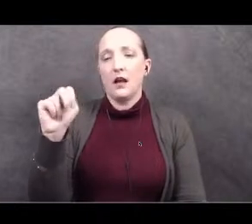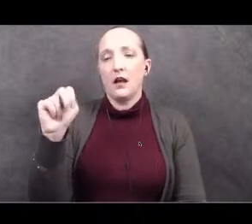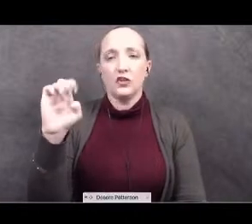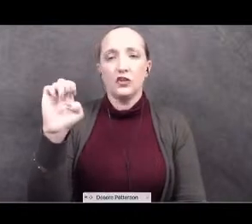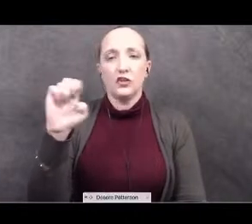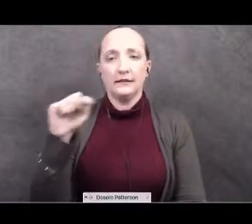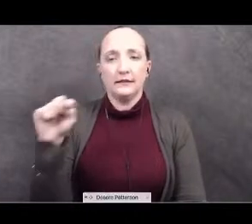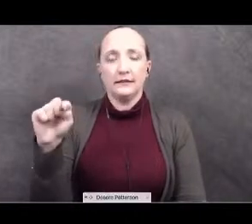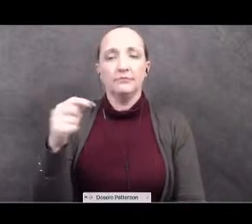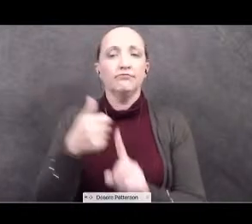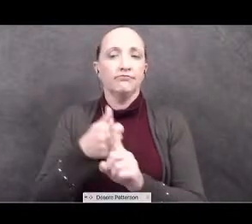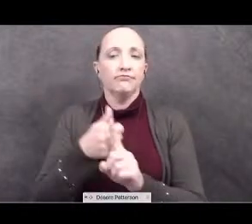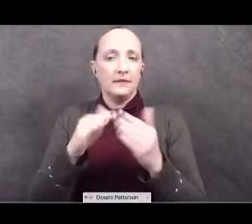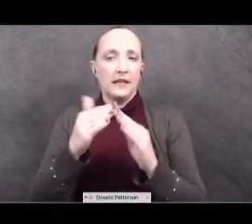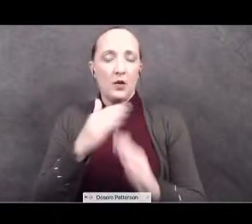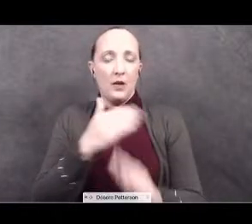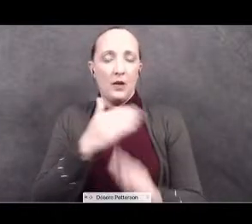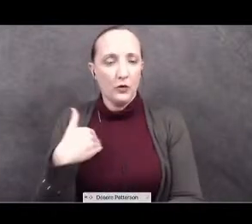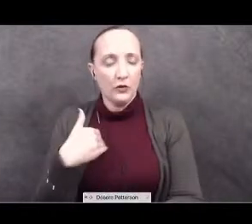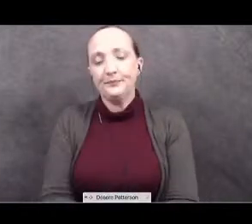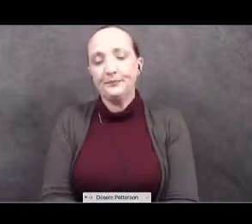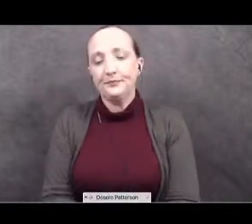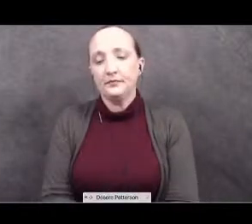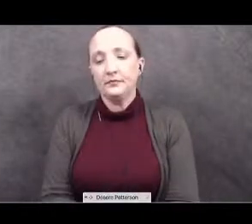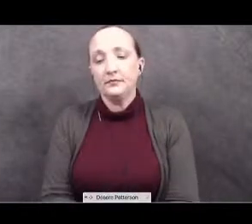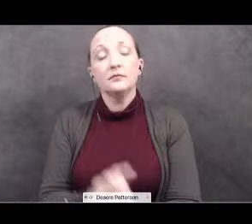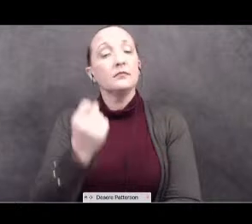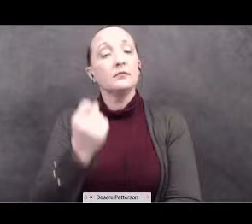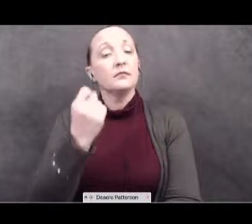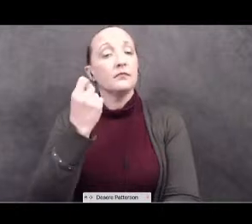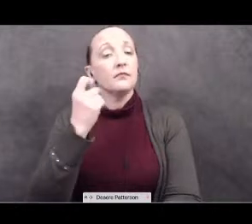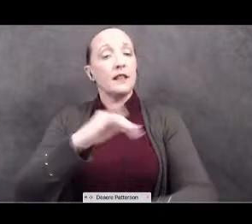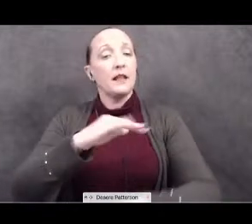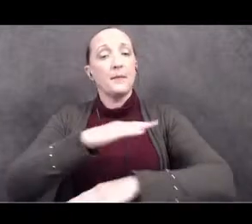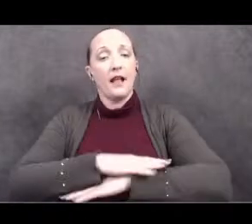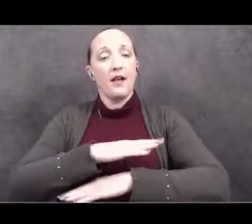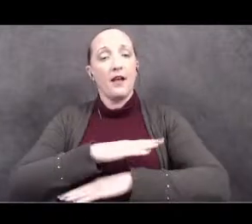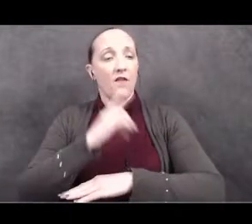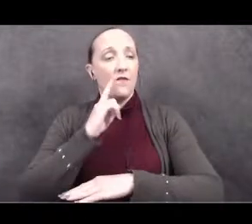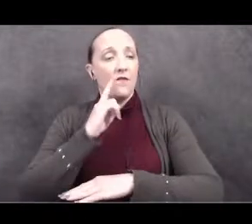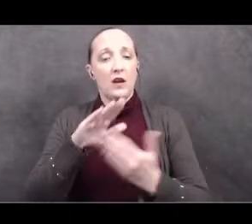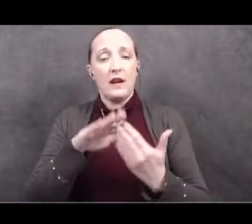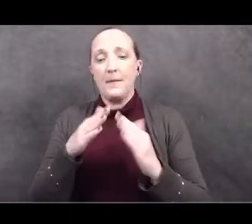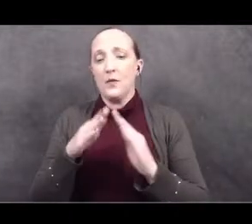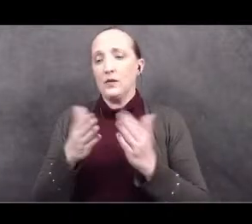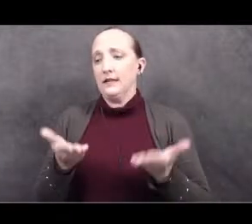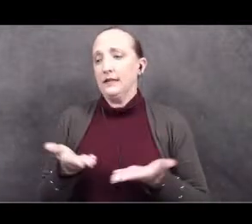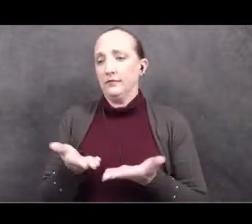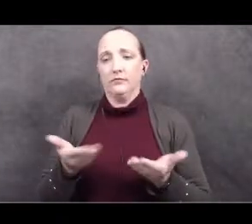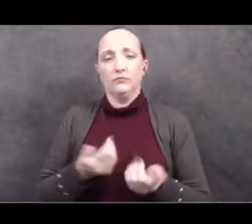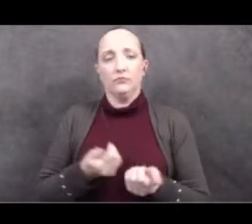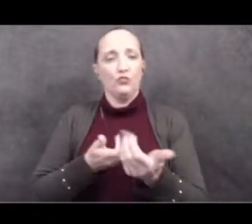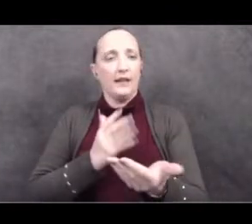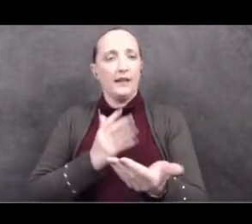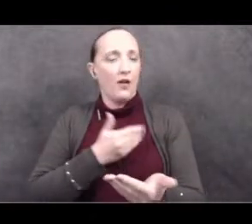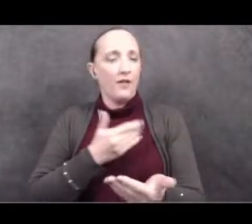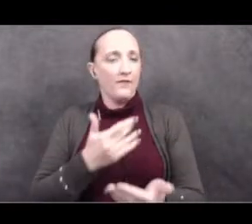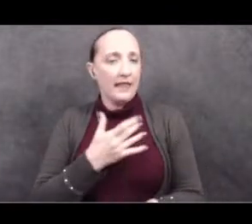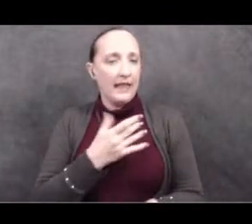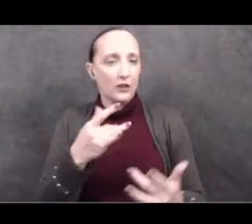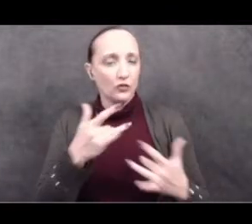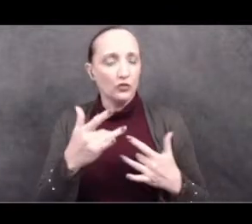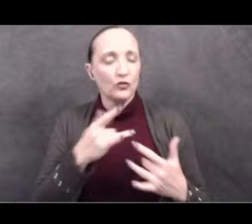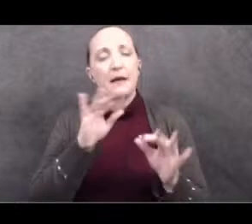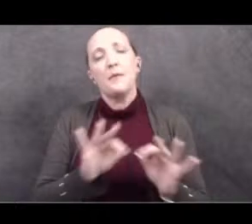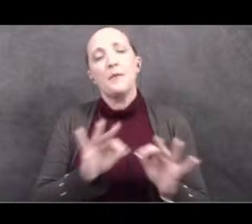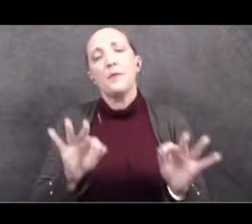platform for public comments exists for the community to express our feelings and concerns it is important to remember that we